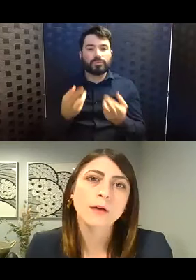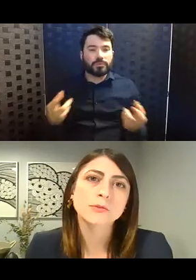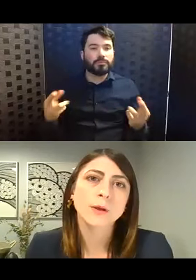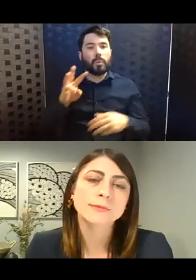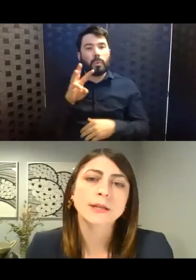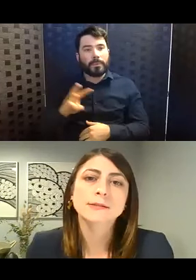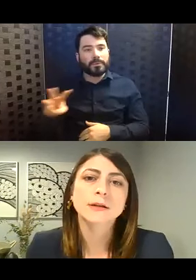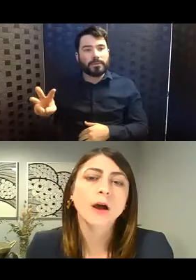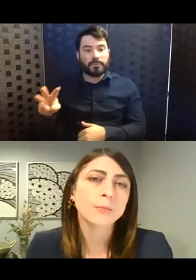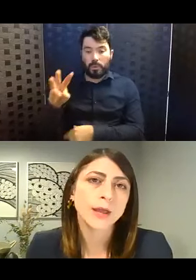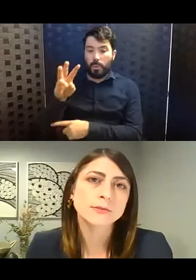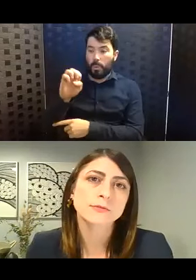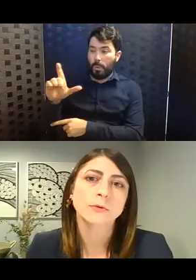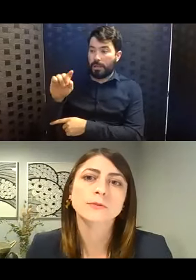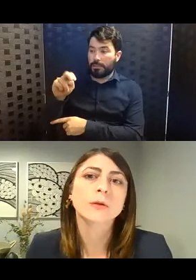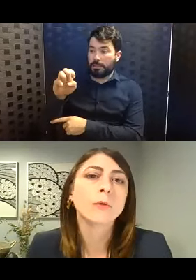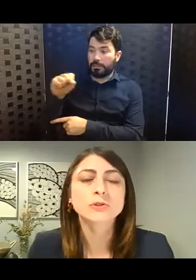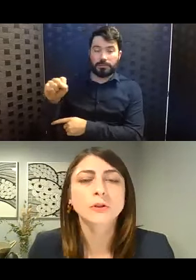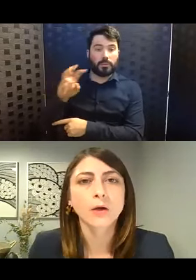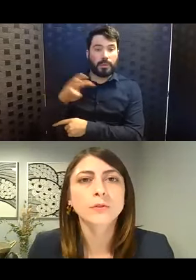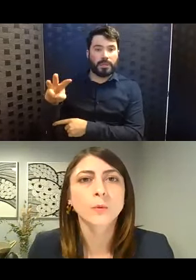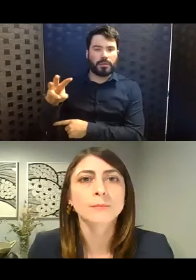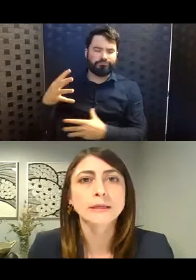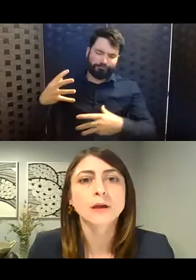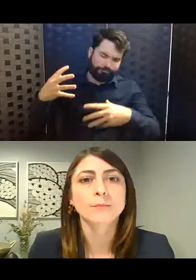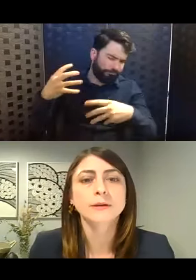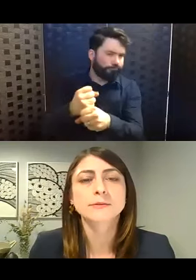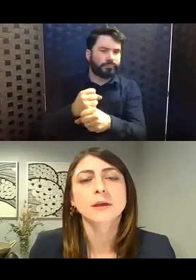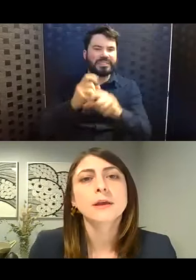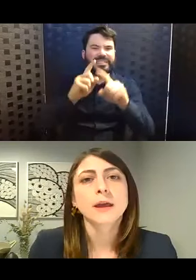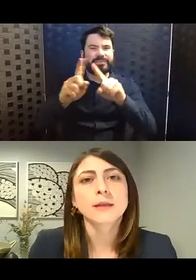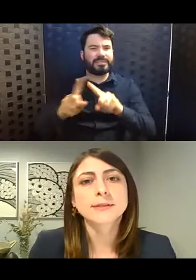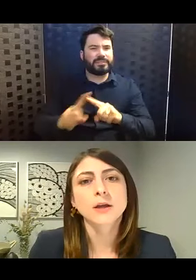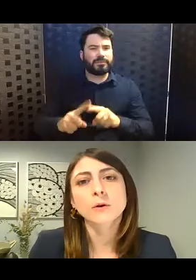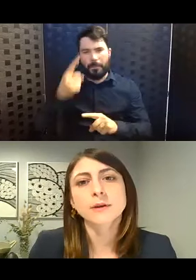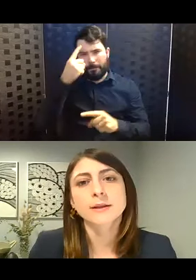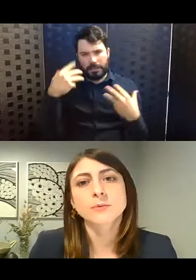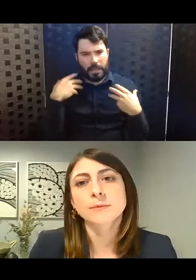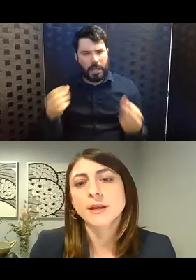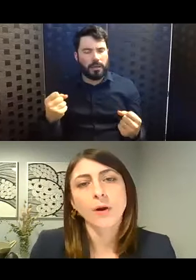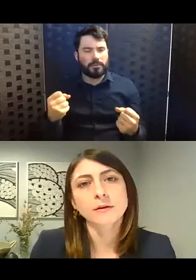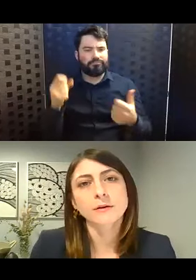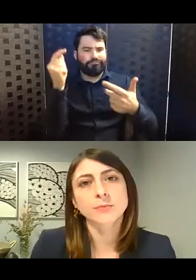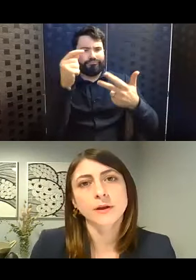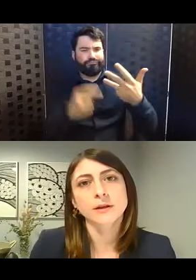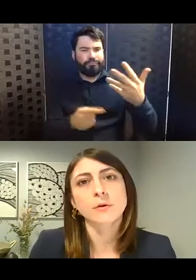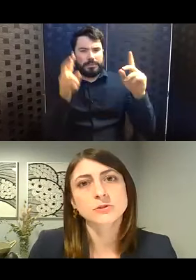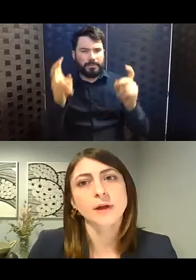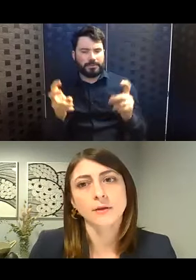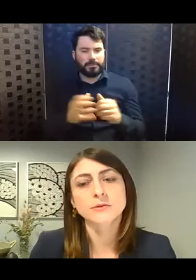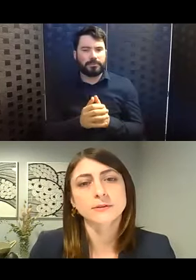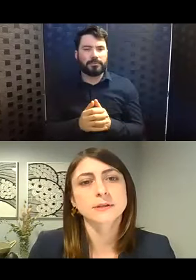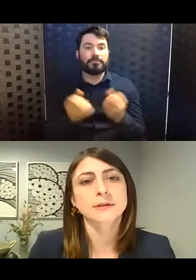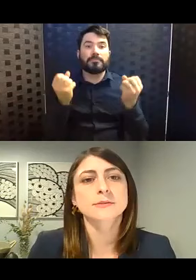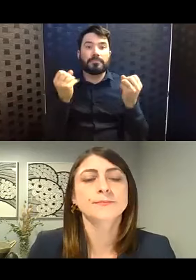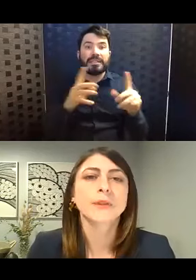Wellness Office website is a comprehensive source for emotional health and well-being topics. and the site coordinates with the many partners providing emotional